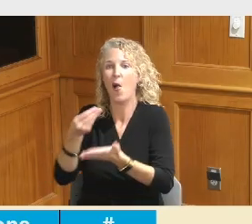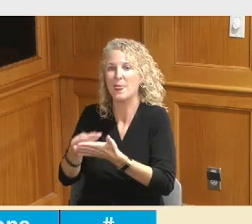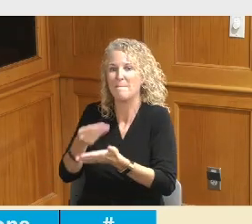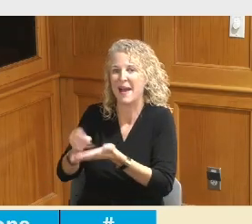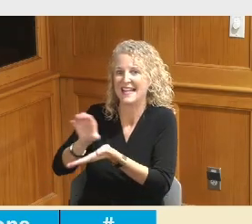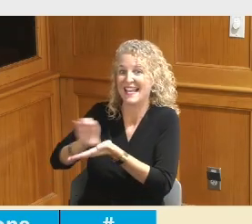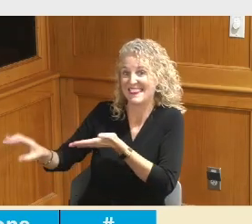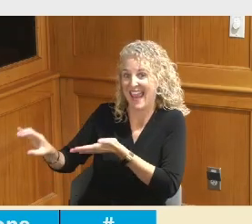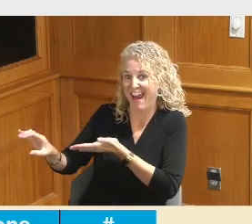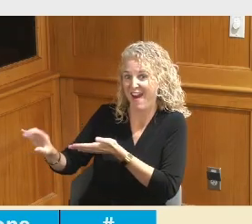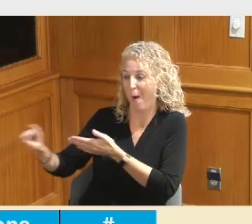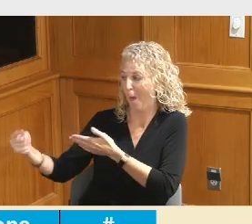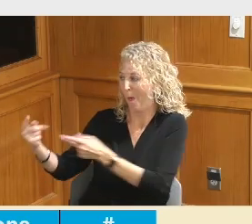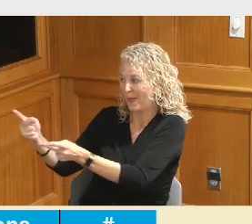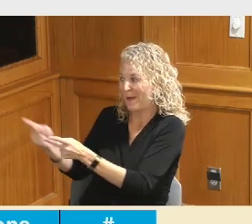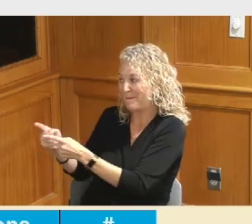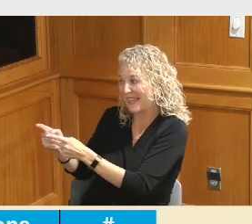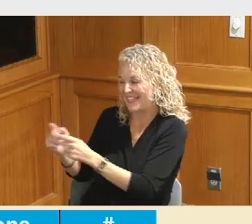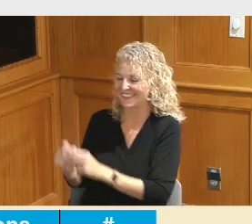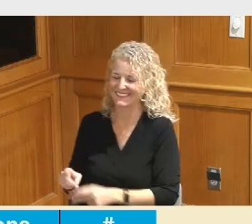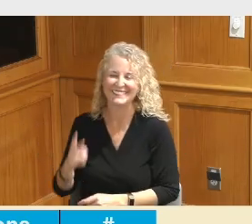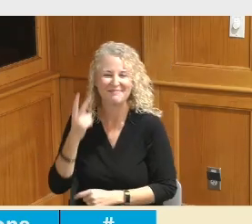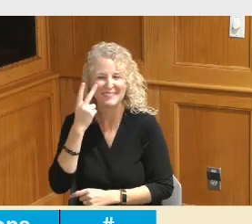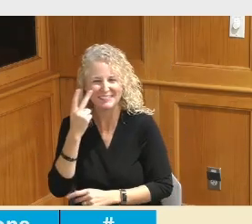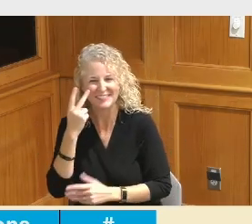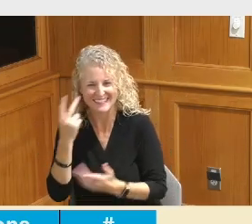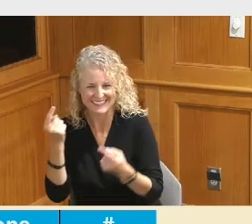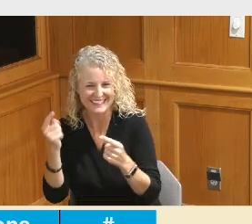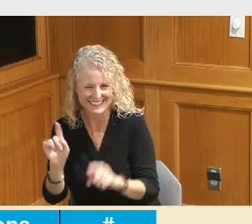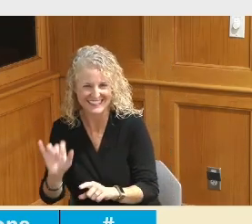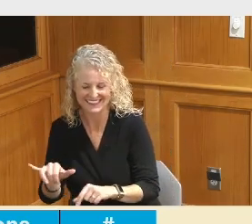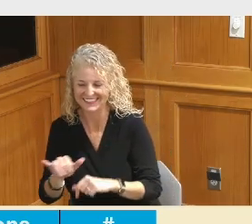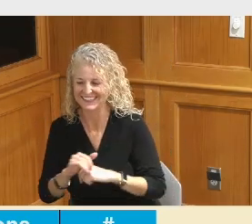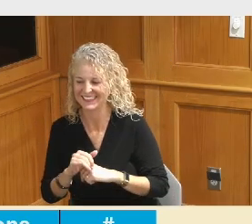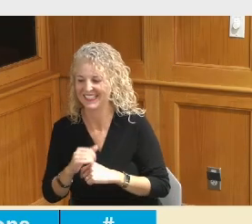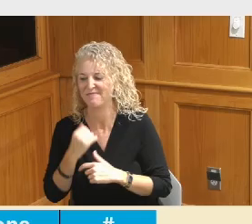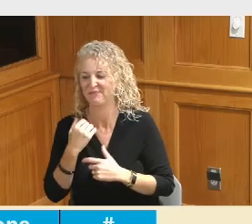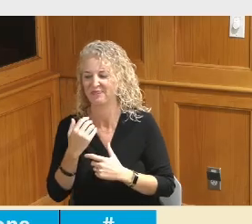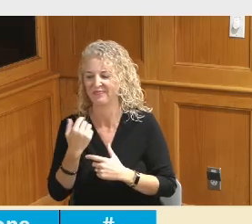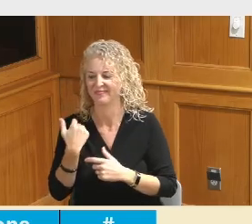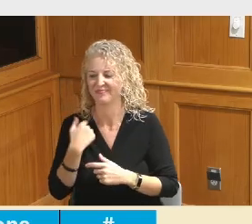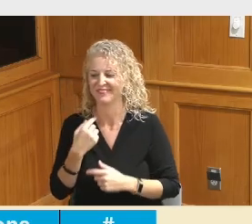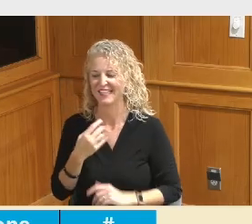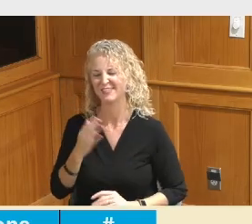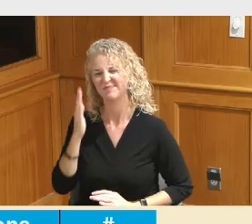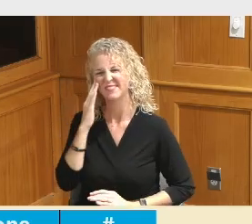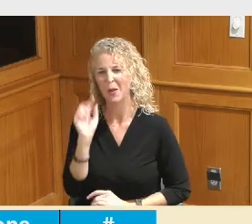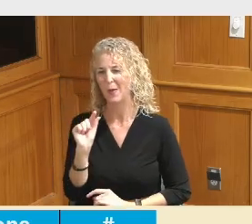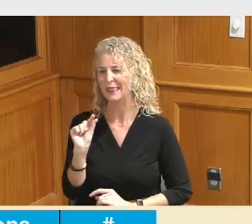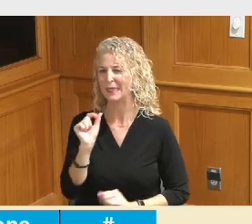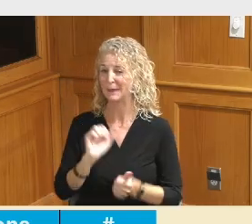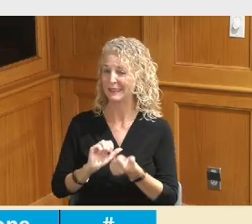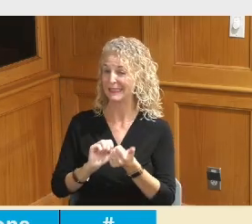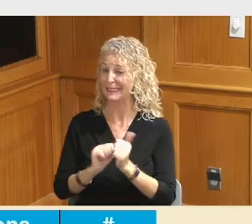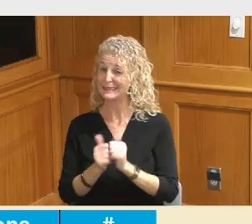in Colerain, of course, as you can imagine, so you can see where we are with that. So I like that we have a little competition